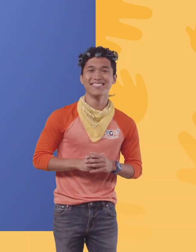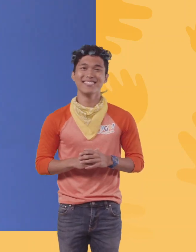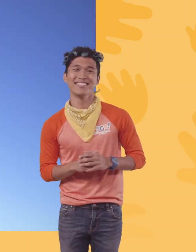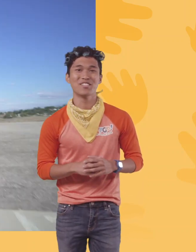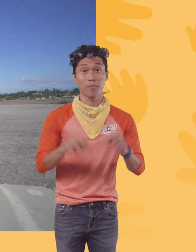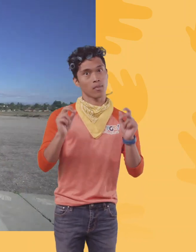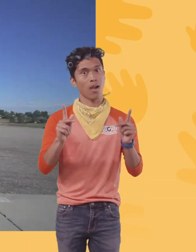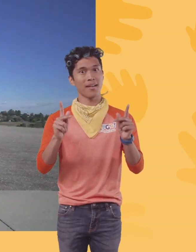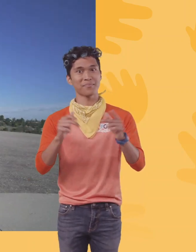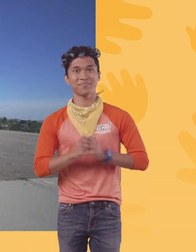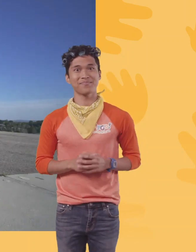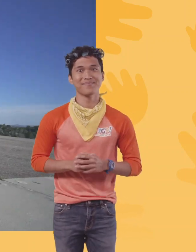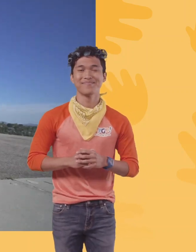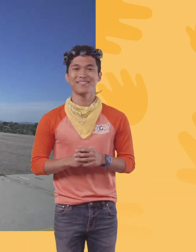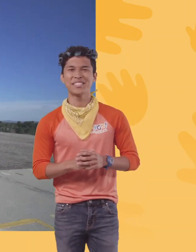Okay.